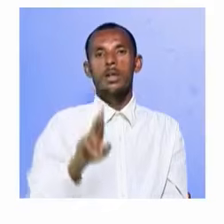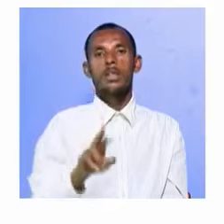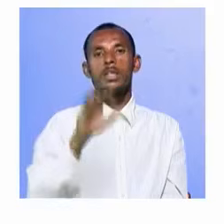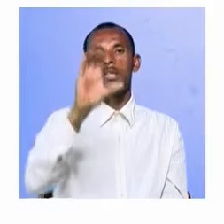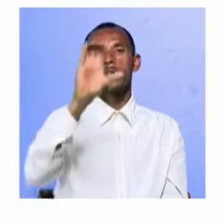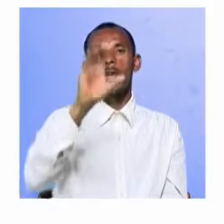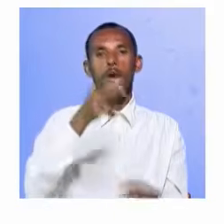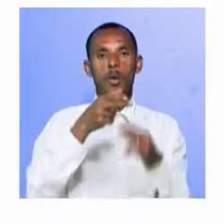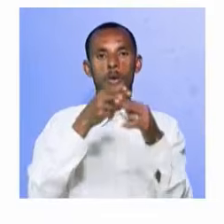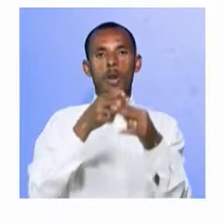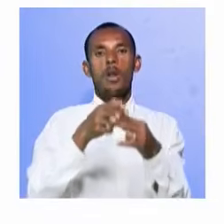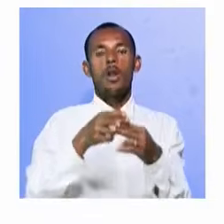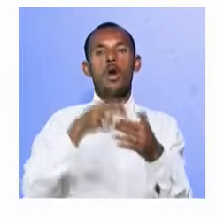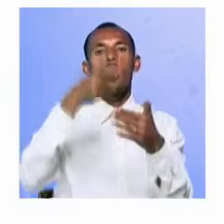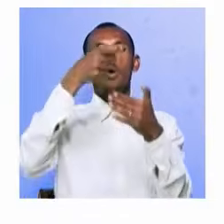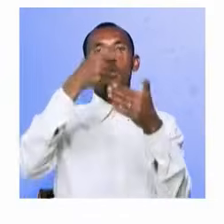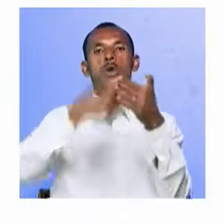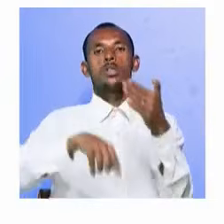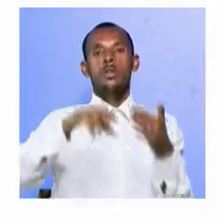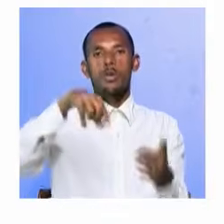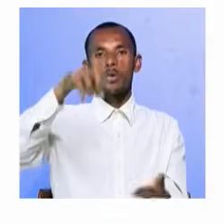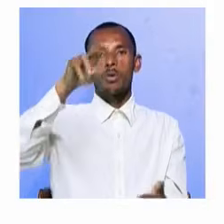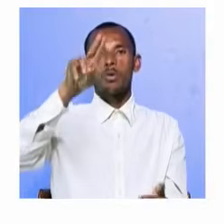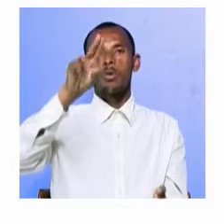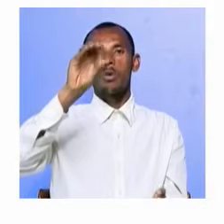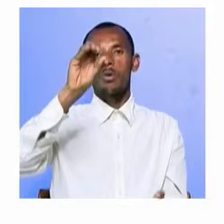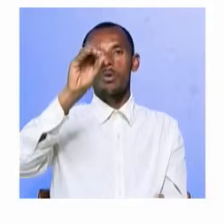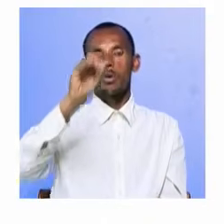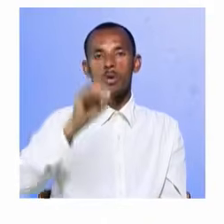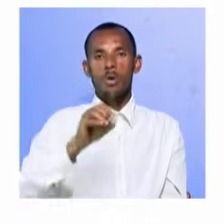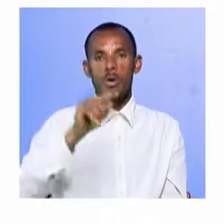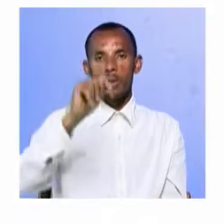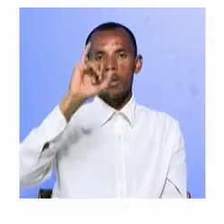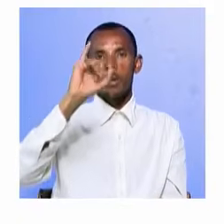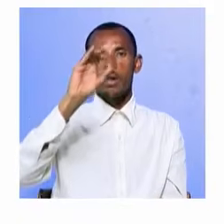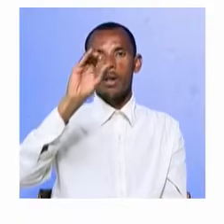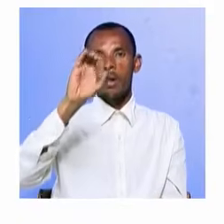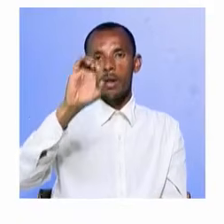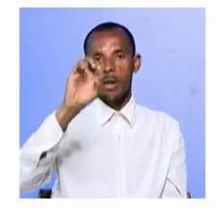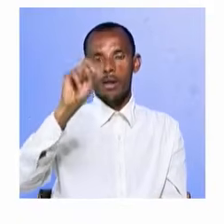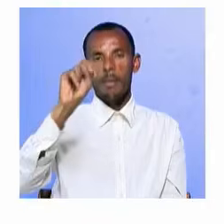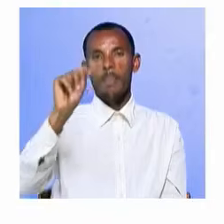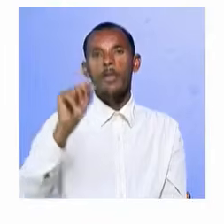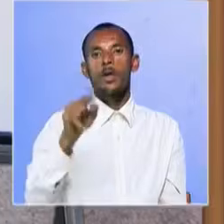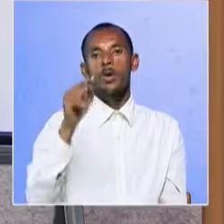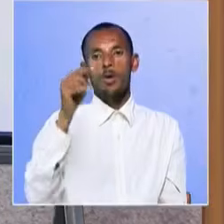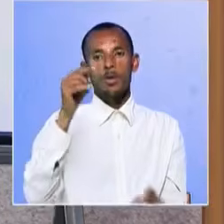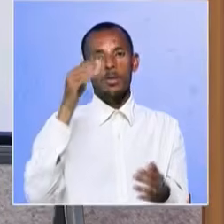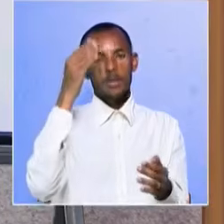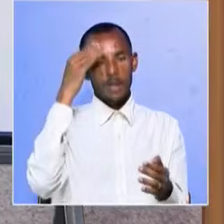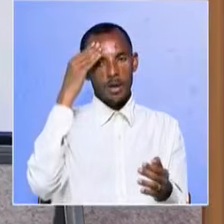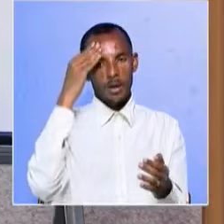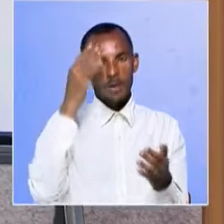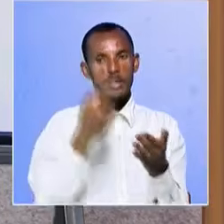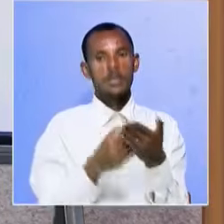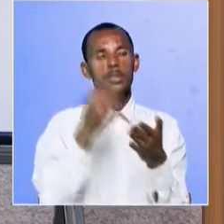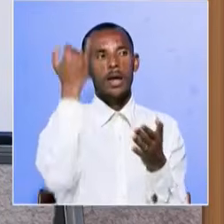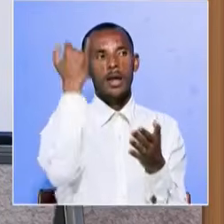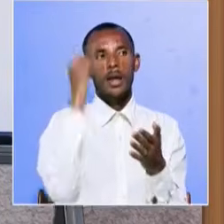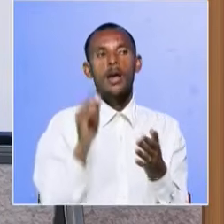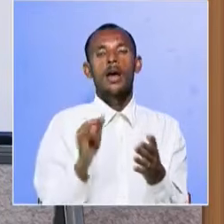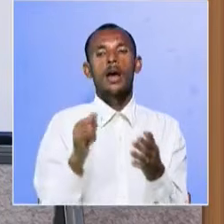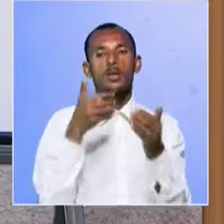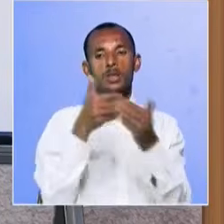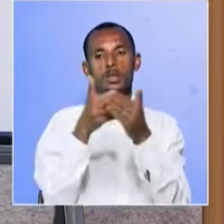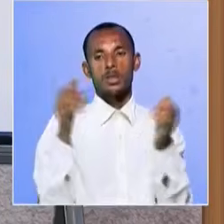called quotient. Okay? You need to be familiar with different terminologies associated